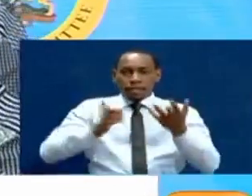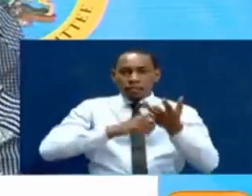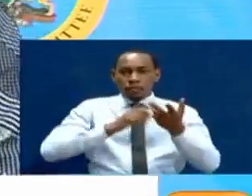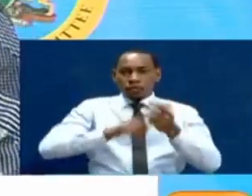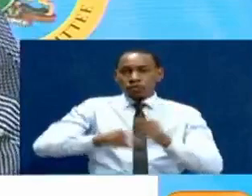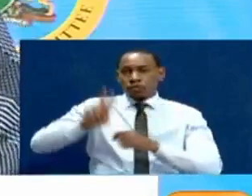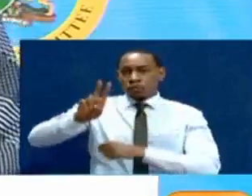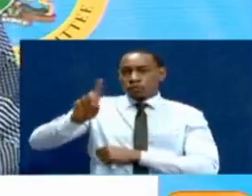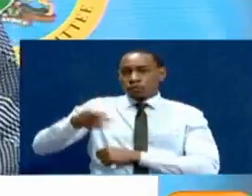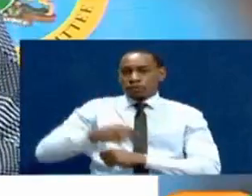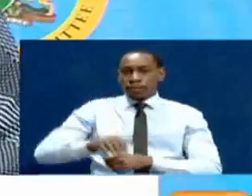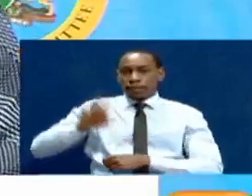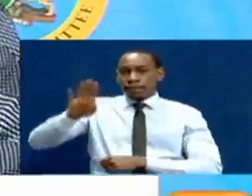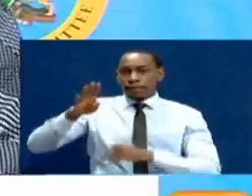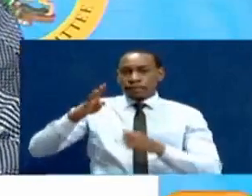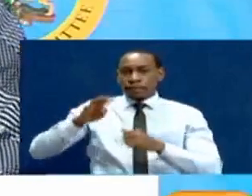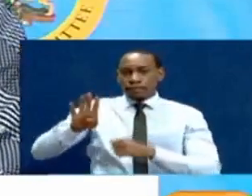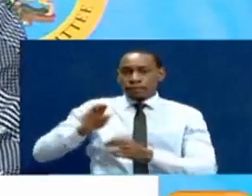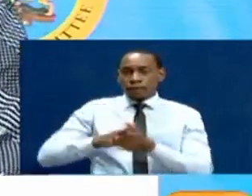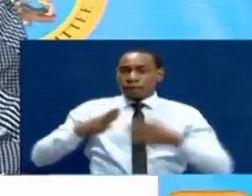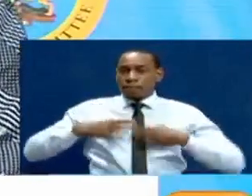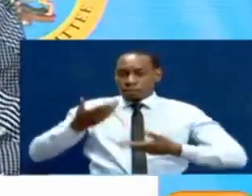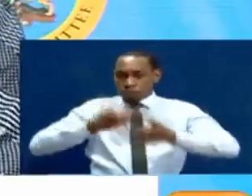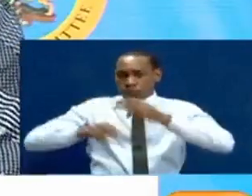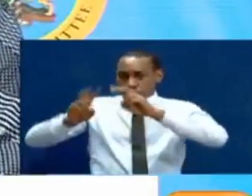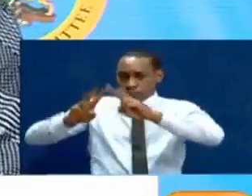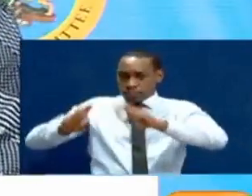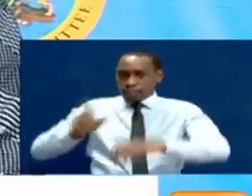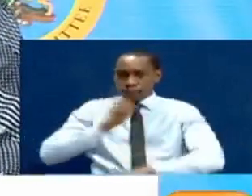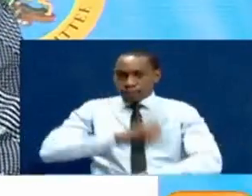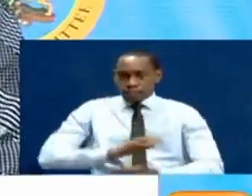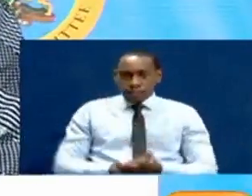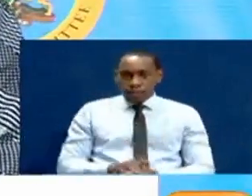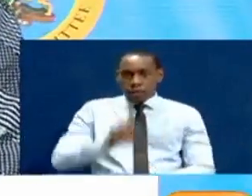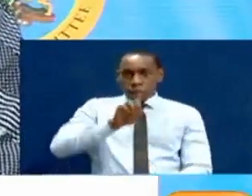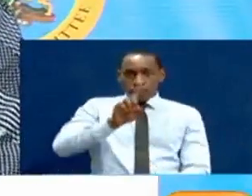of 2,054 contacts have been monitored,